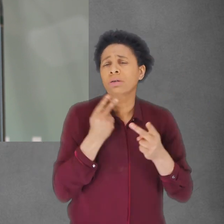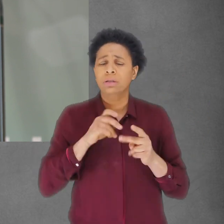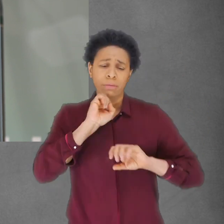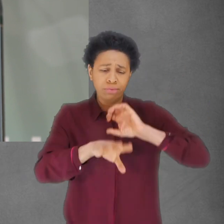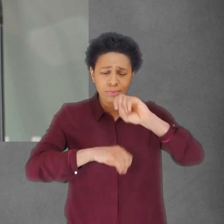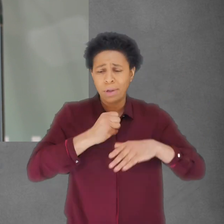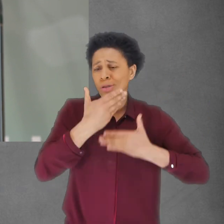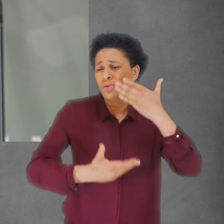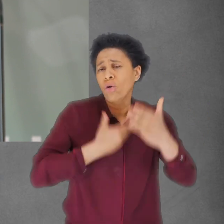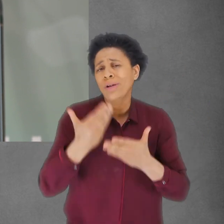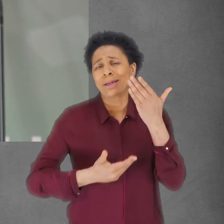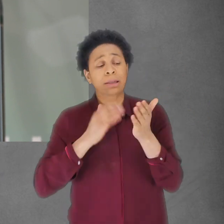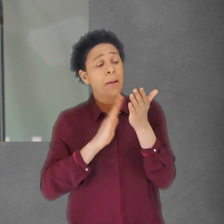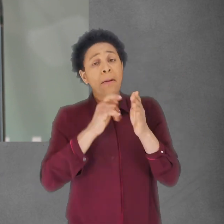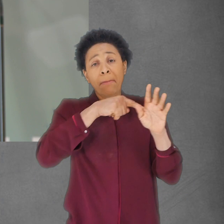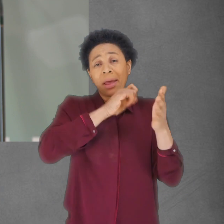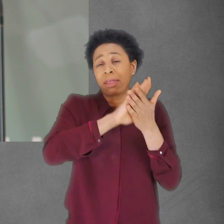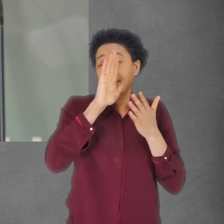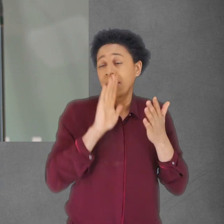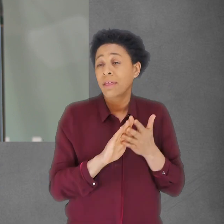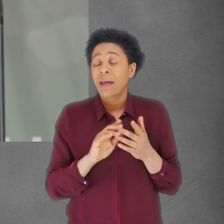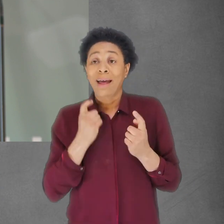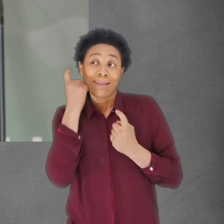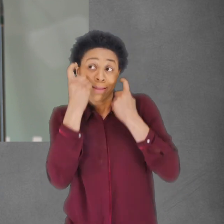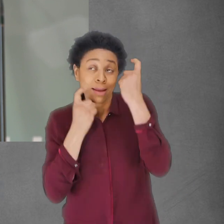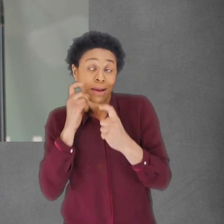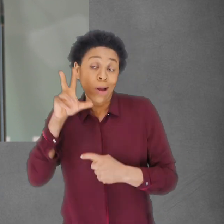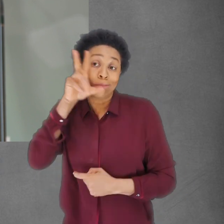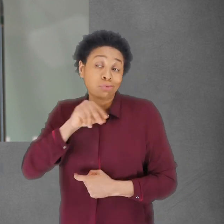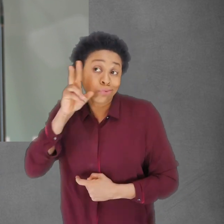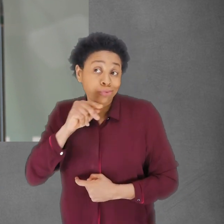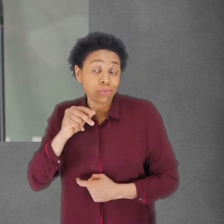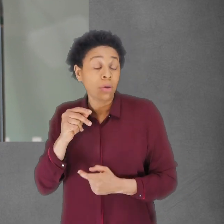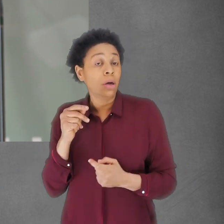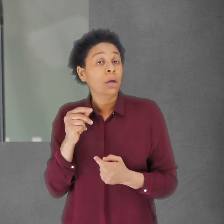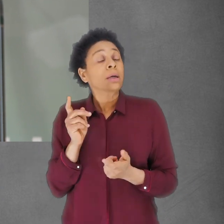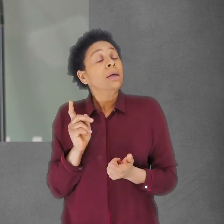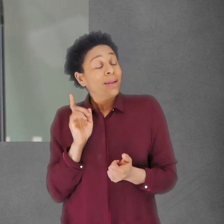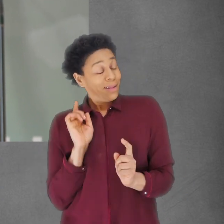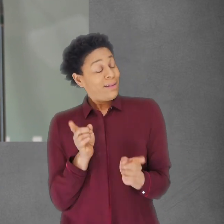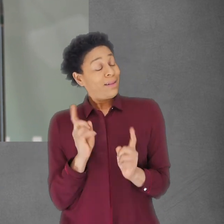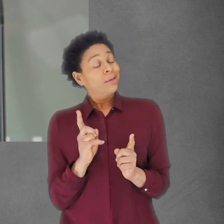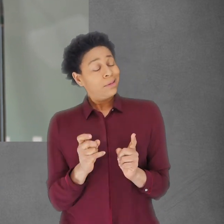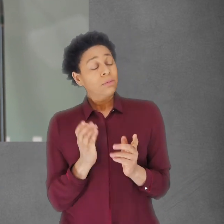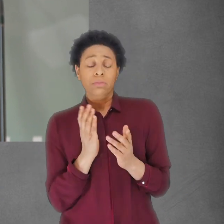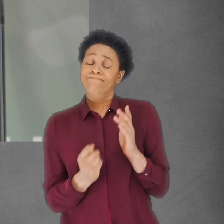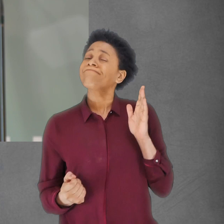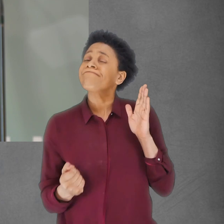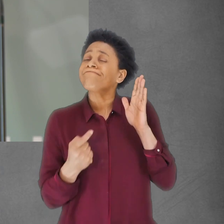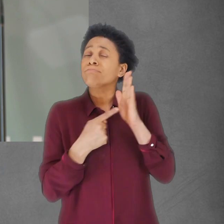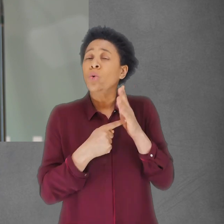about voice and the oral is a kind of keystone in thinking through that. And so much